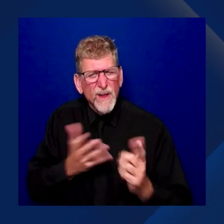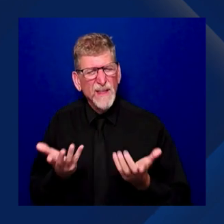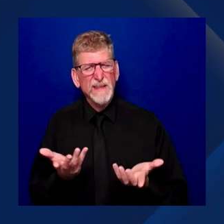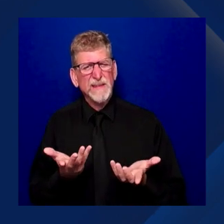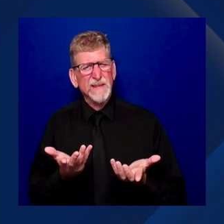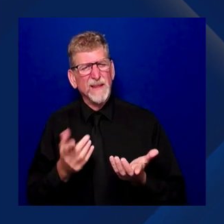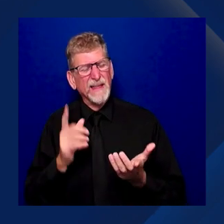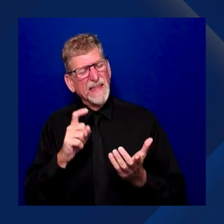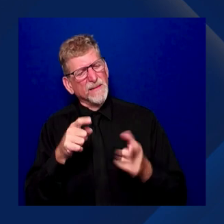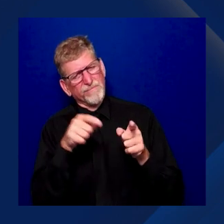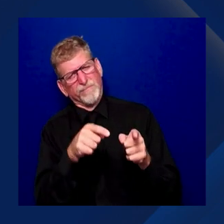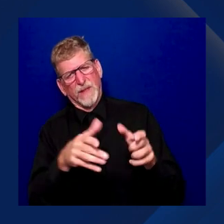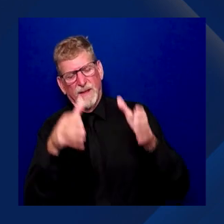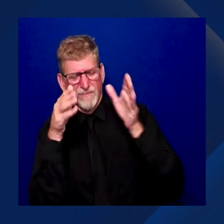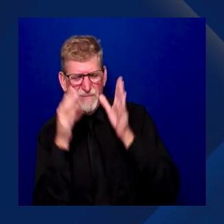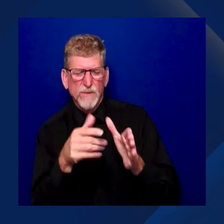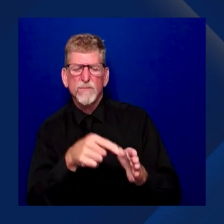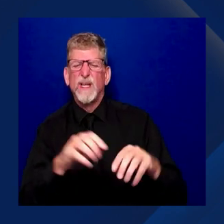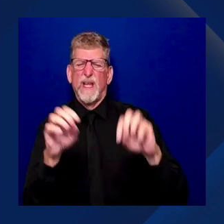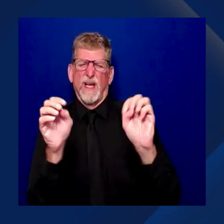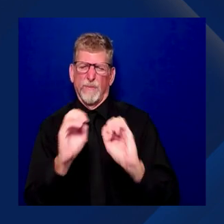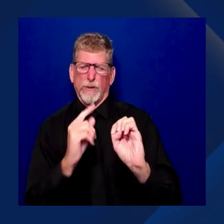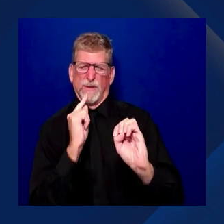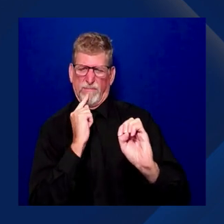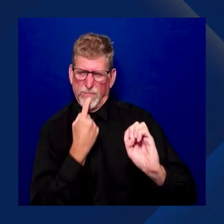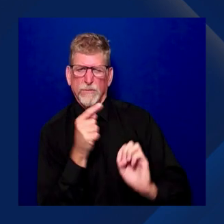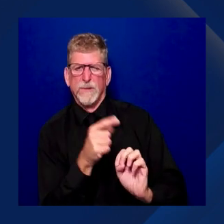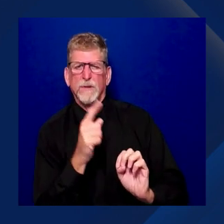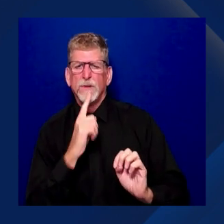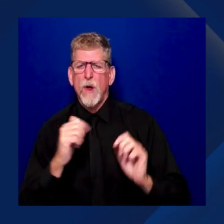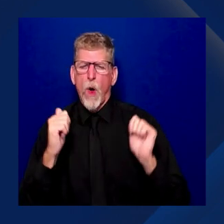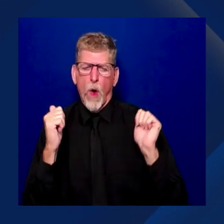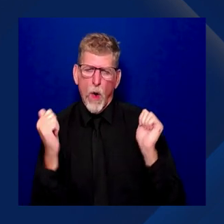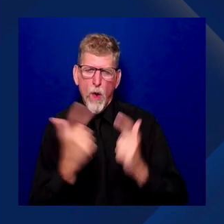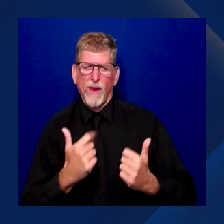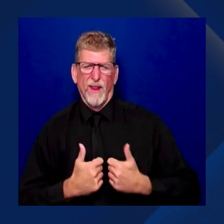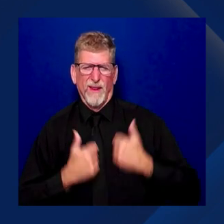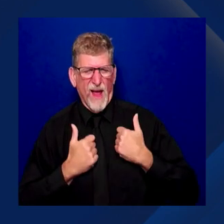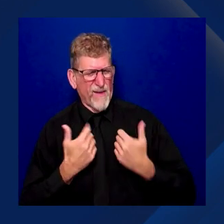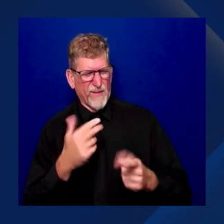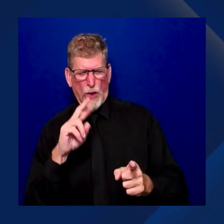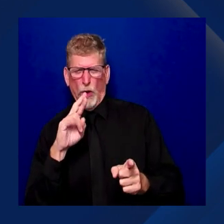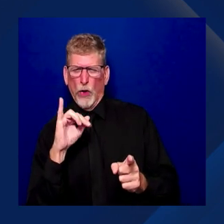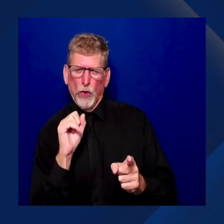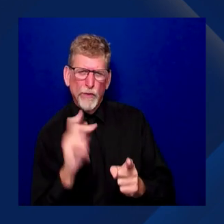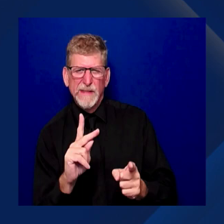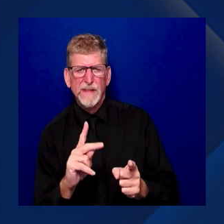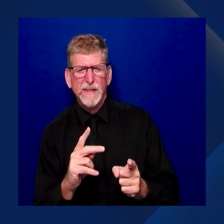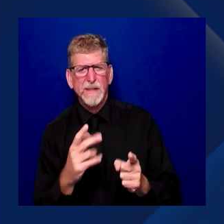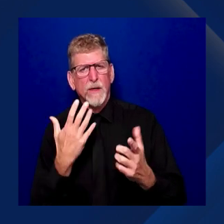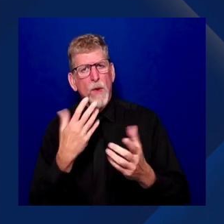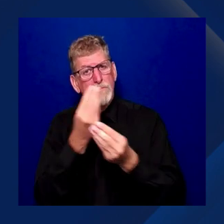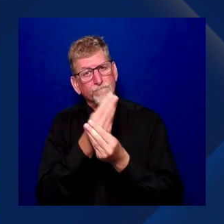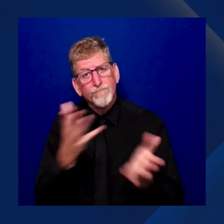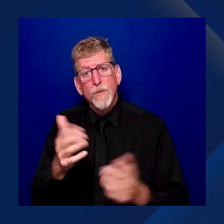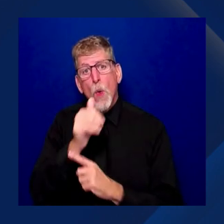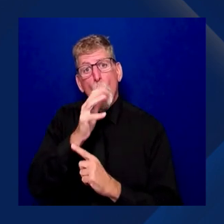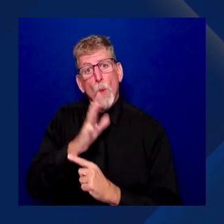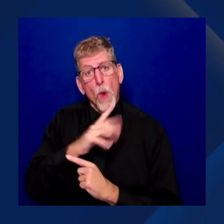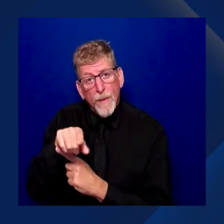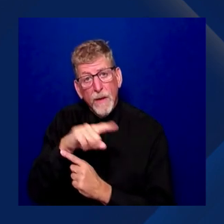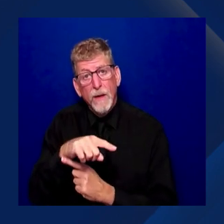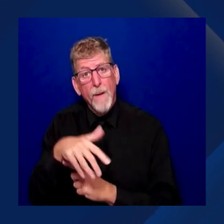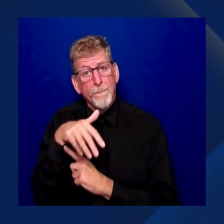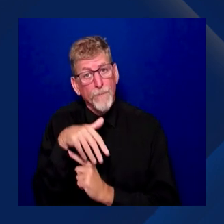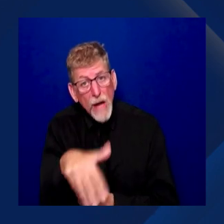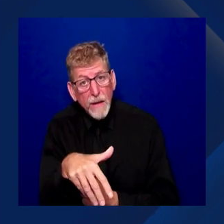all. Lives are literally at stake. On behalf of the women, pregnant, and birthing loved ones in our lives, and the patients who trust us with their care,